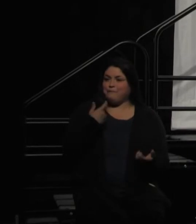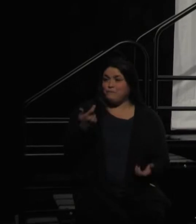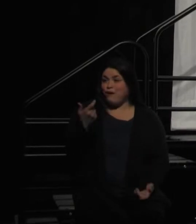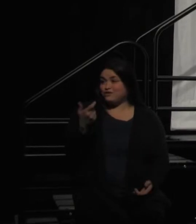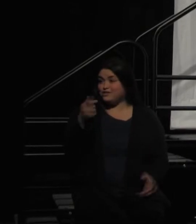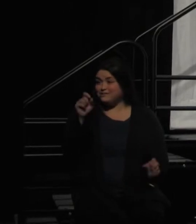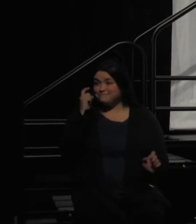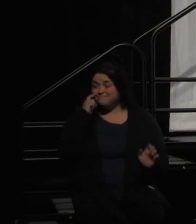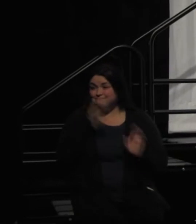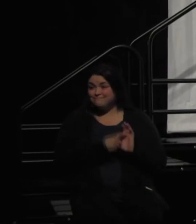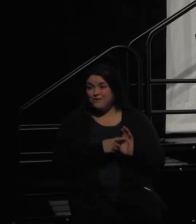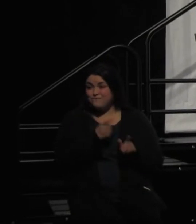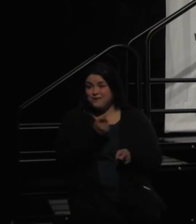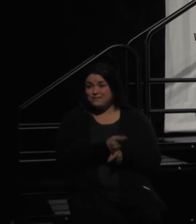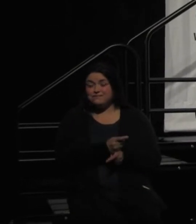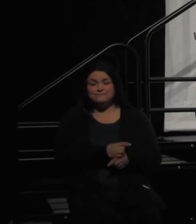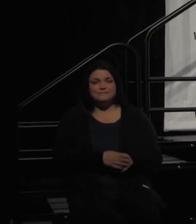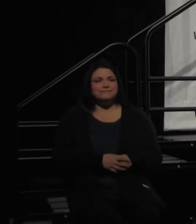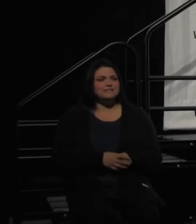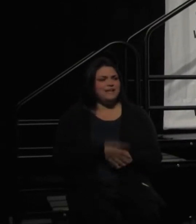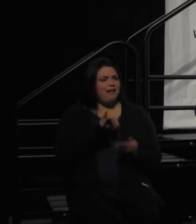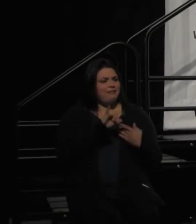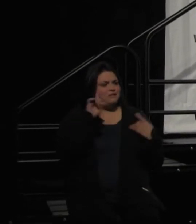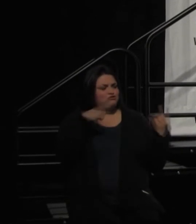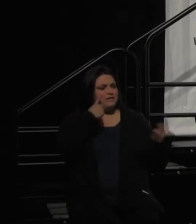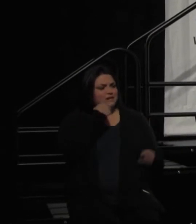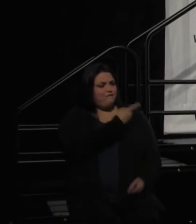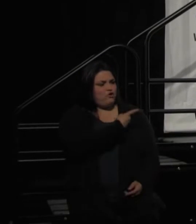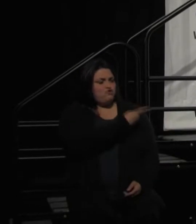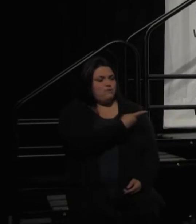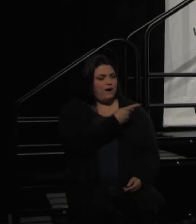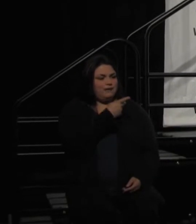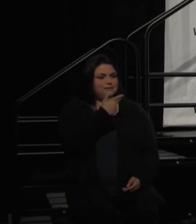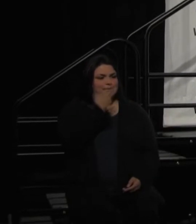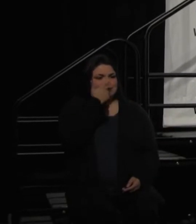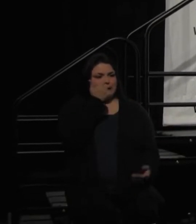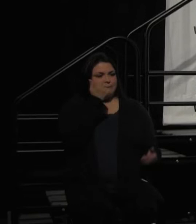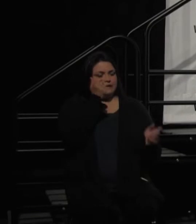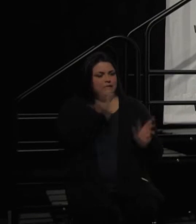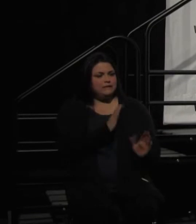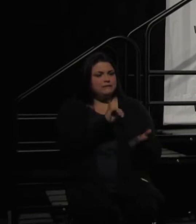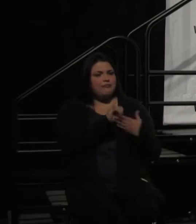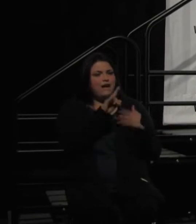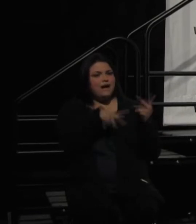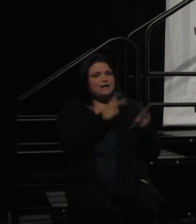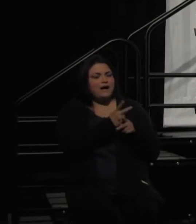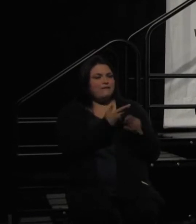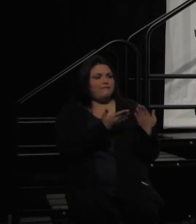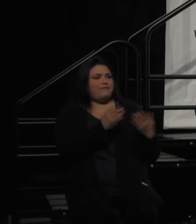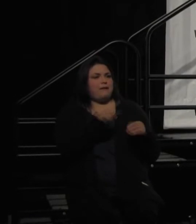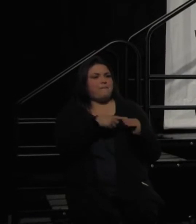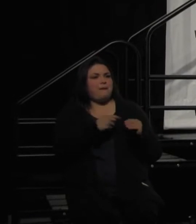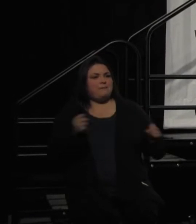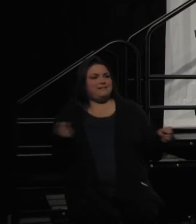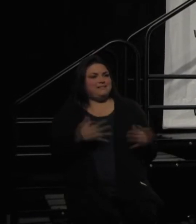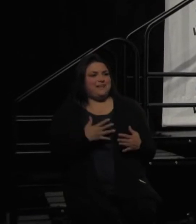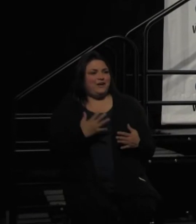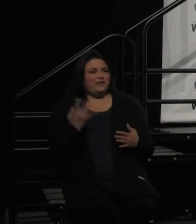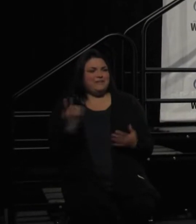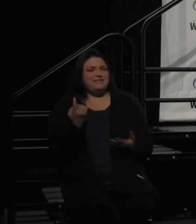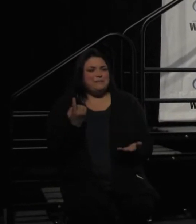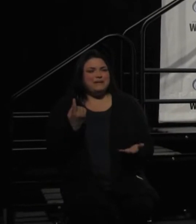lately. That is crazy though, for you guys as comedians, that kind of notion of being like scared that somebody that